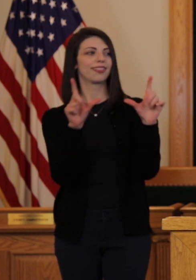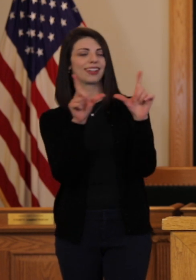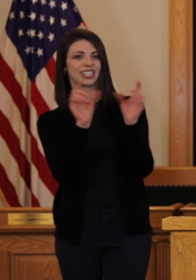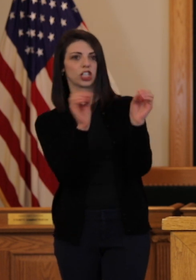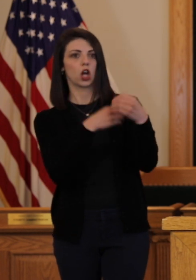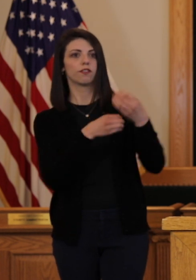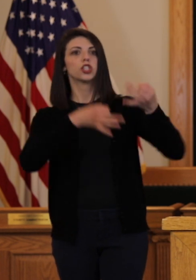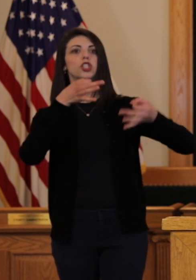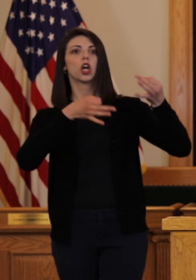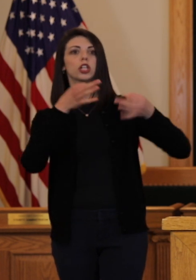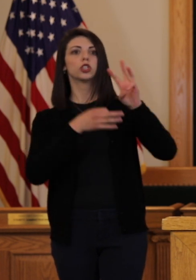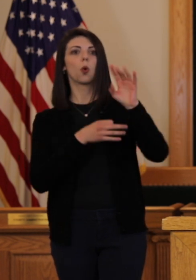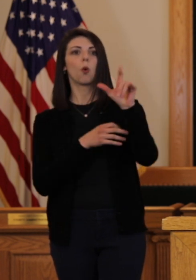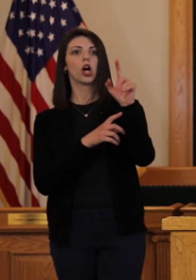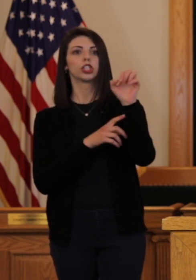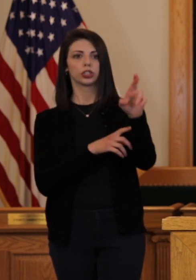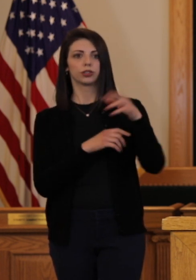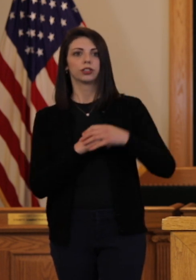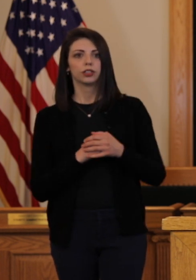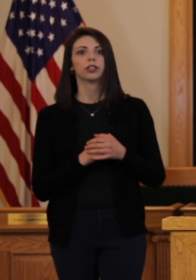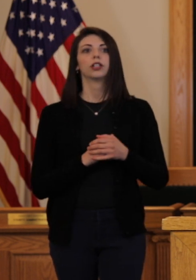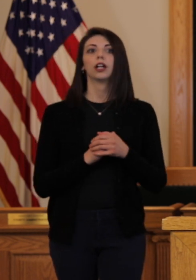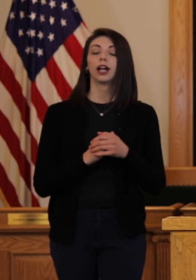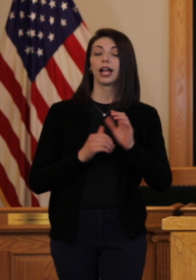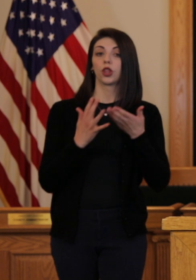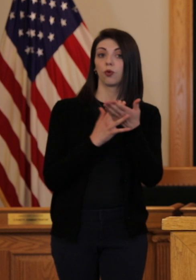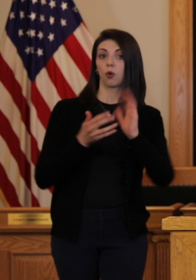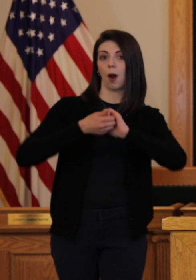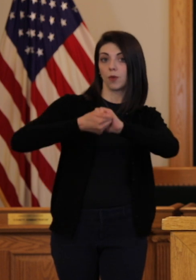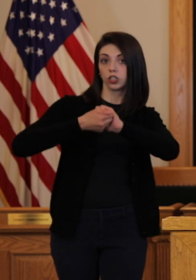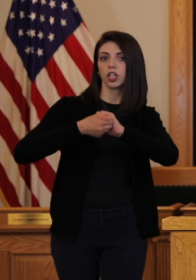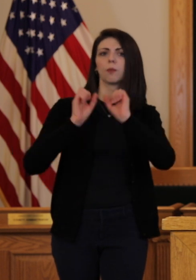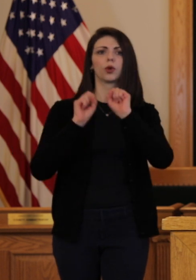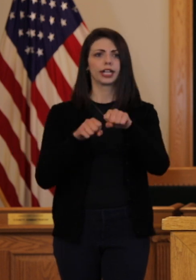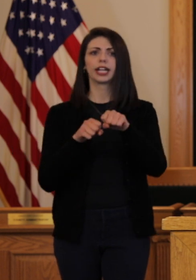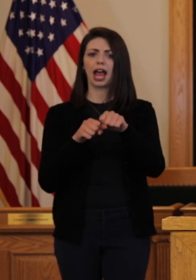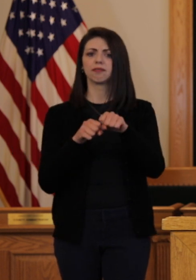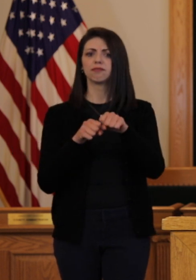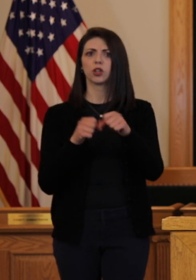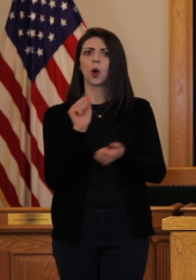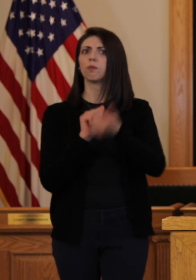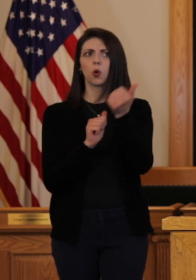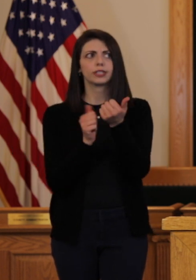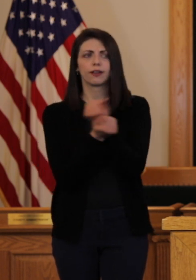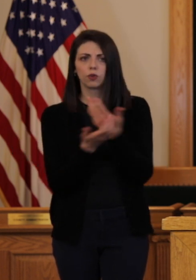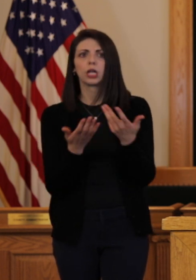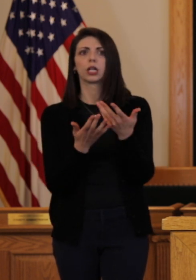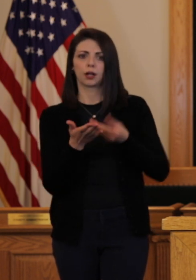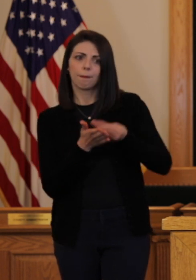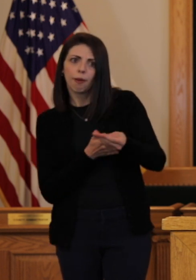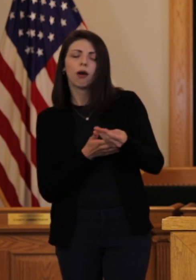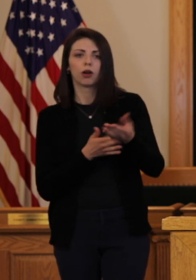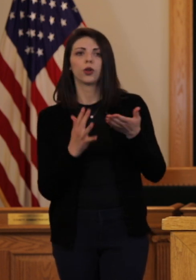officer, Judge Walter Hafner, and in partnership, we're able to work through just about any transaction when it comes to pistol permits.